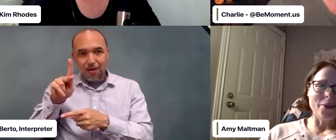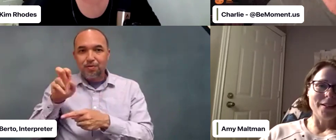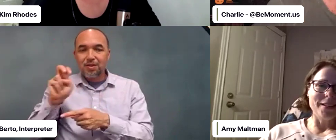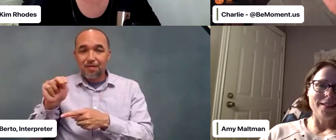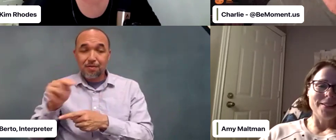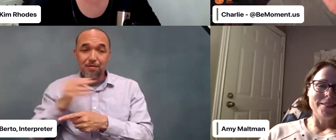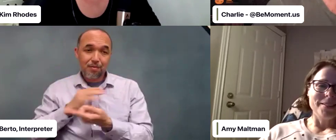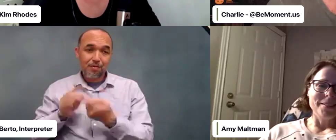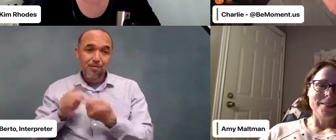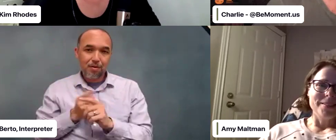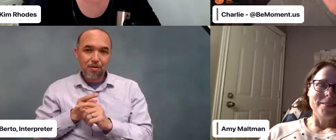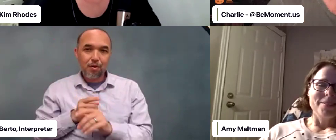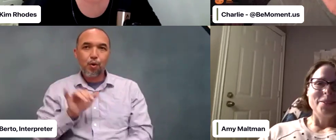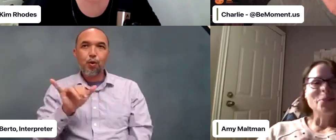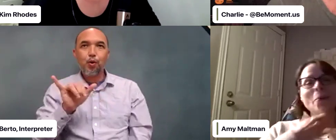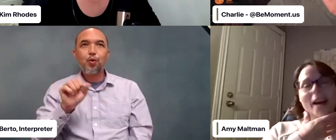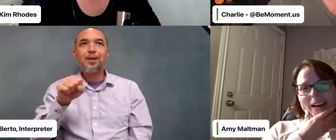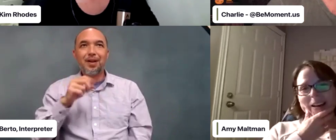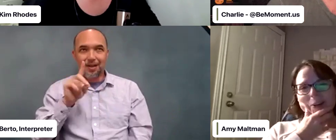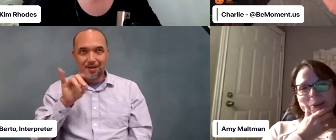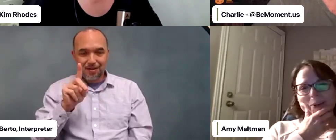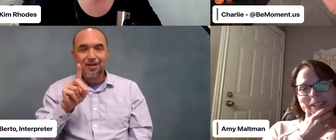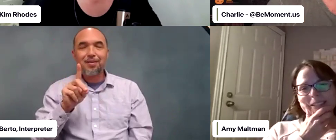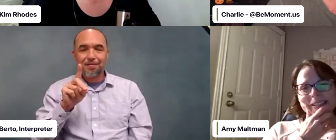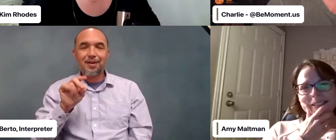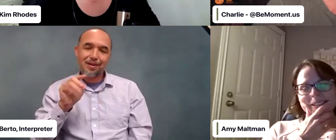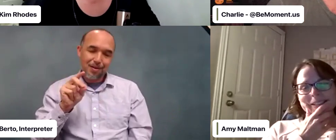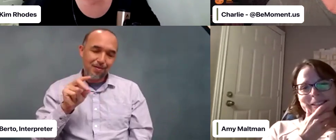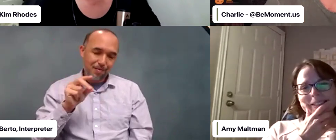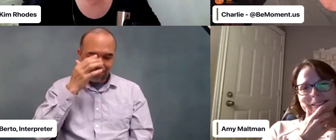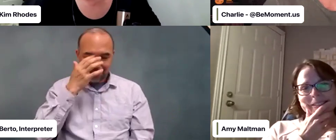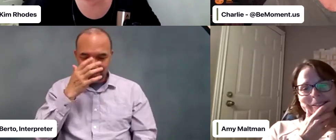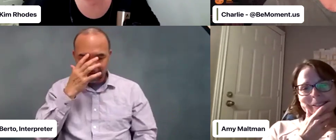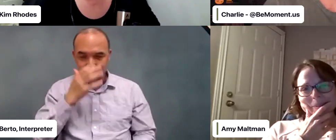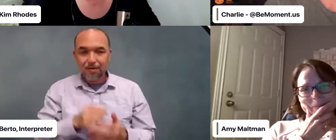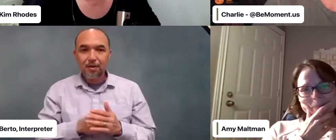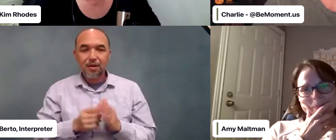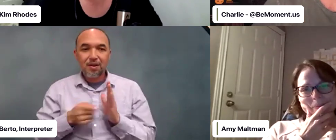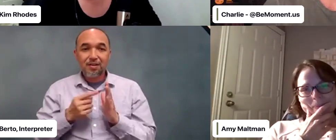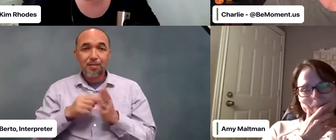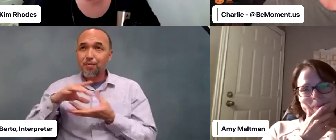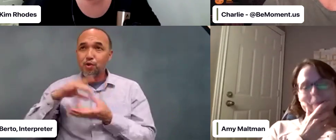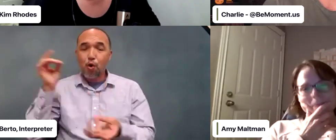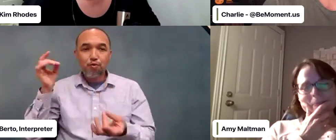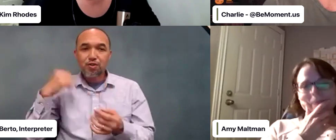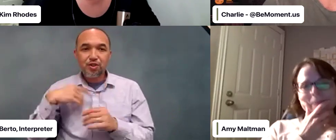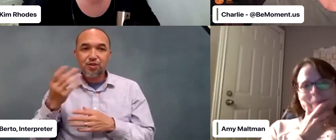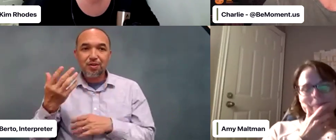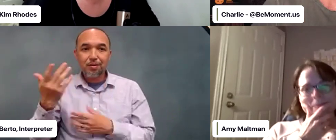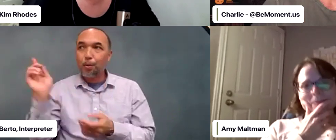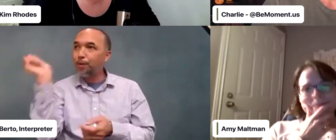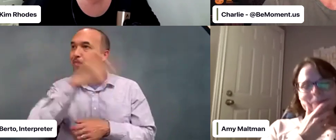I was like, oh no, I did do that. Oh no, I did do that. So sometimes ghosts are just flybys. Sometimes they're just like